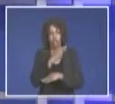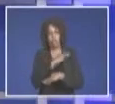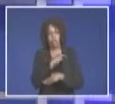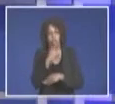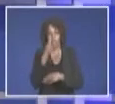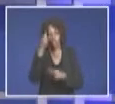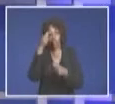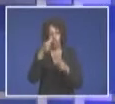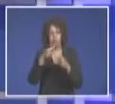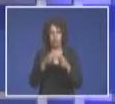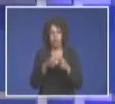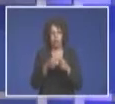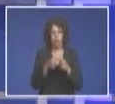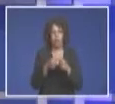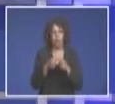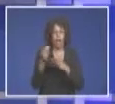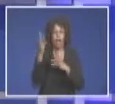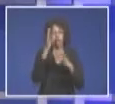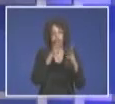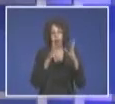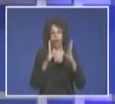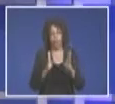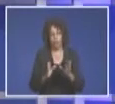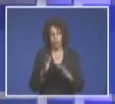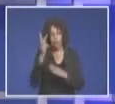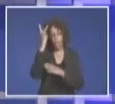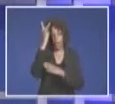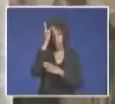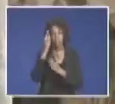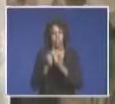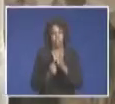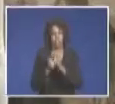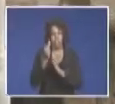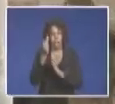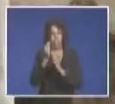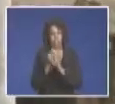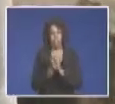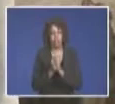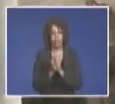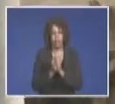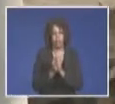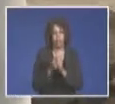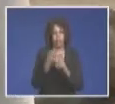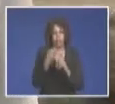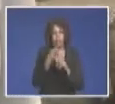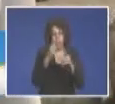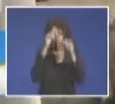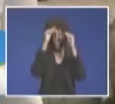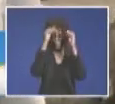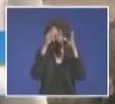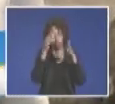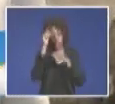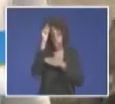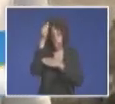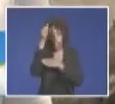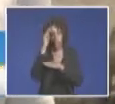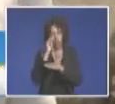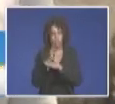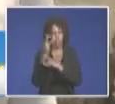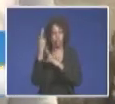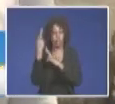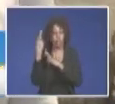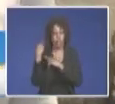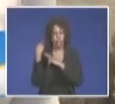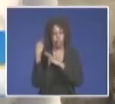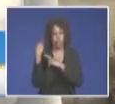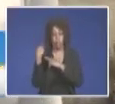was remembered as a warrior and a political giant. From an R.M. Bailey teacher to a government minister responsible for